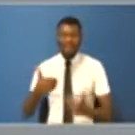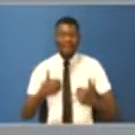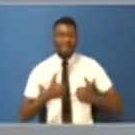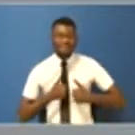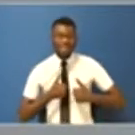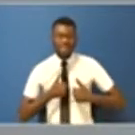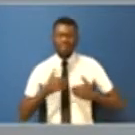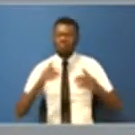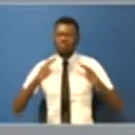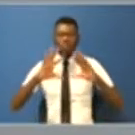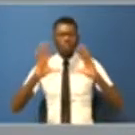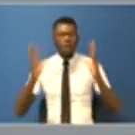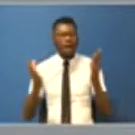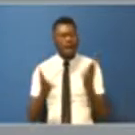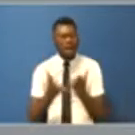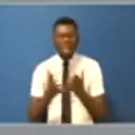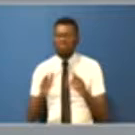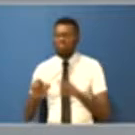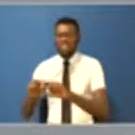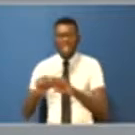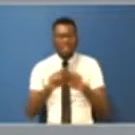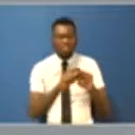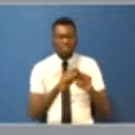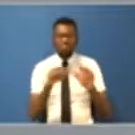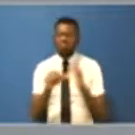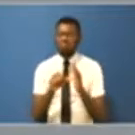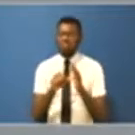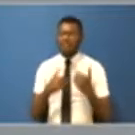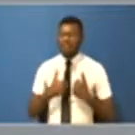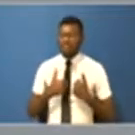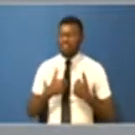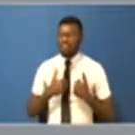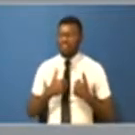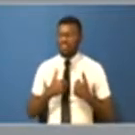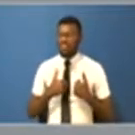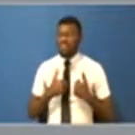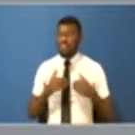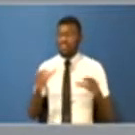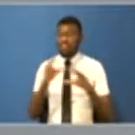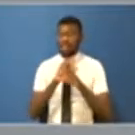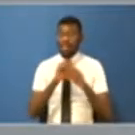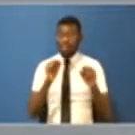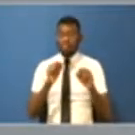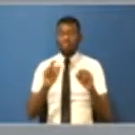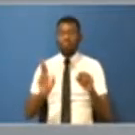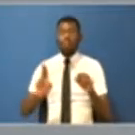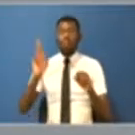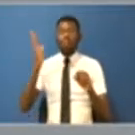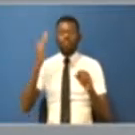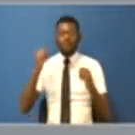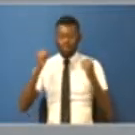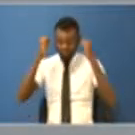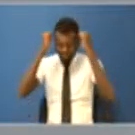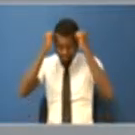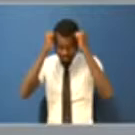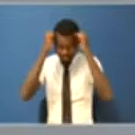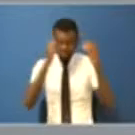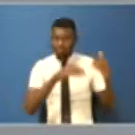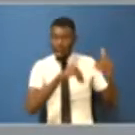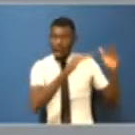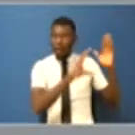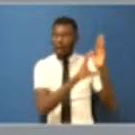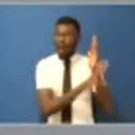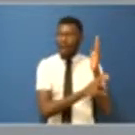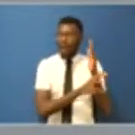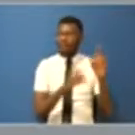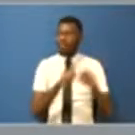are universal if i'm correct our president lent abroad uh incoming president ray